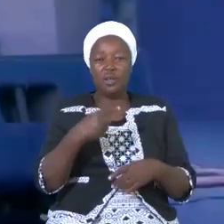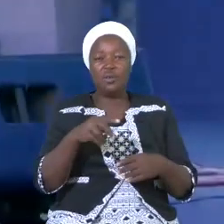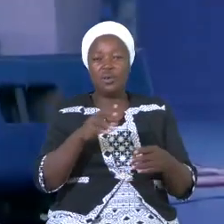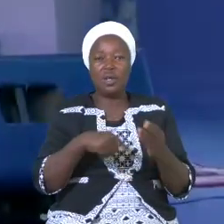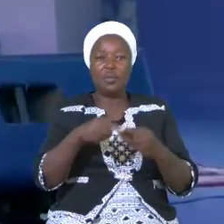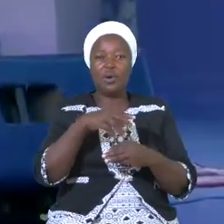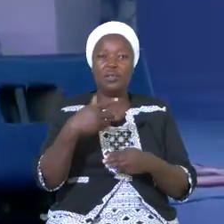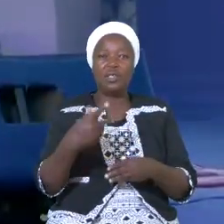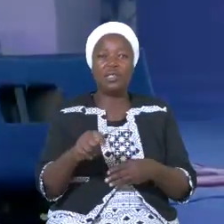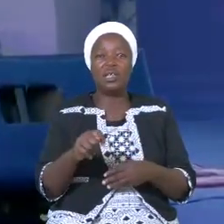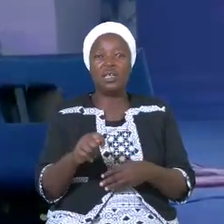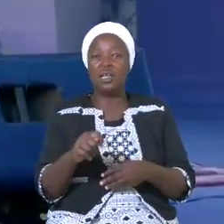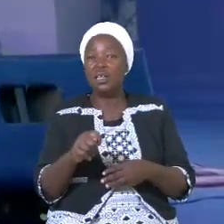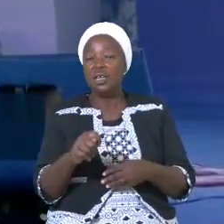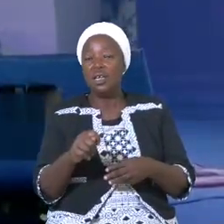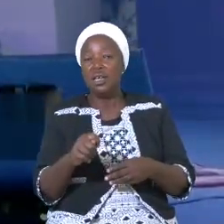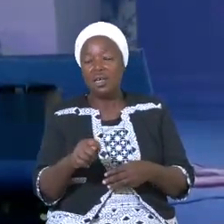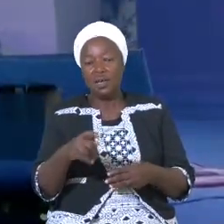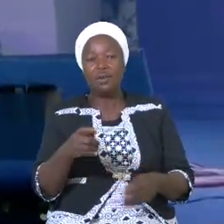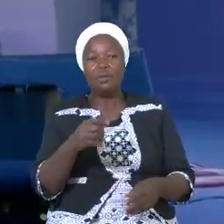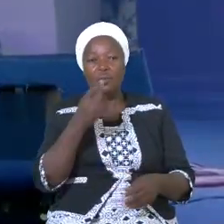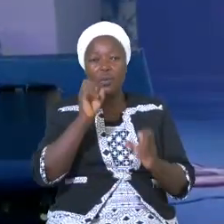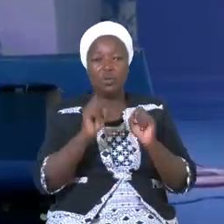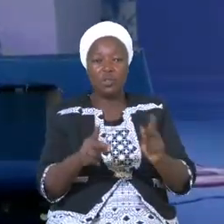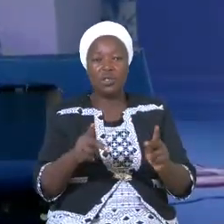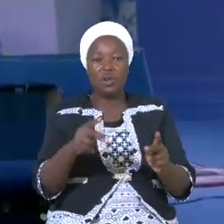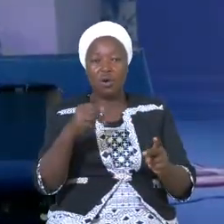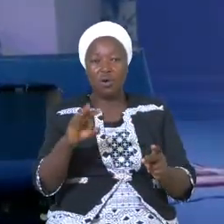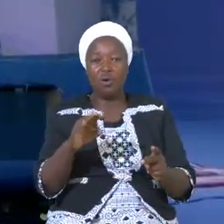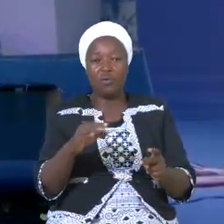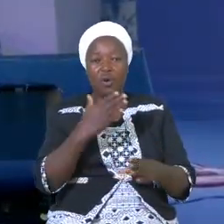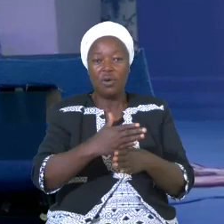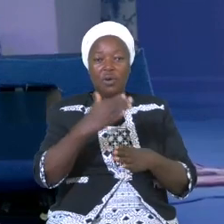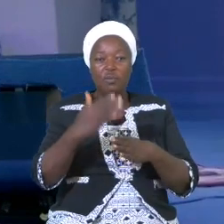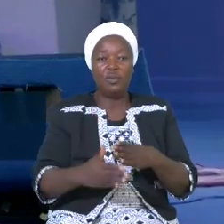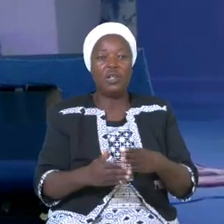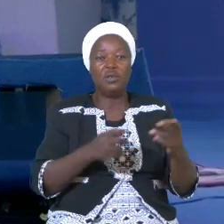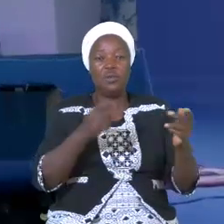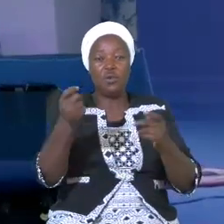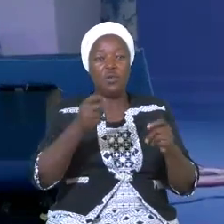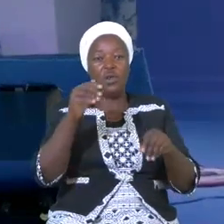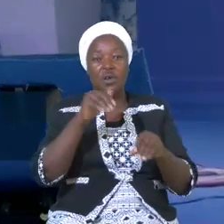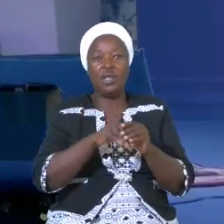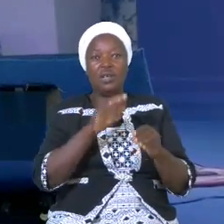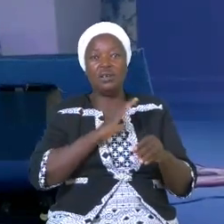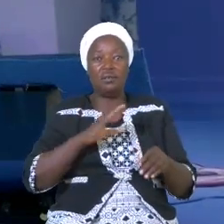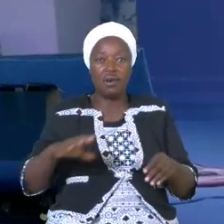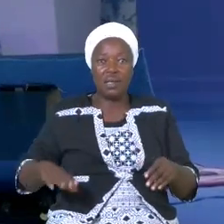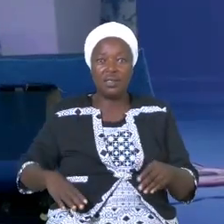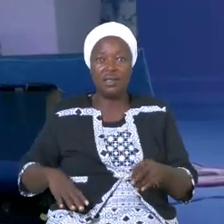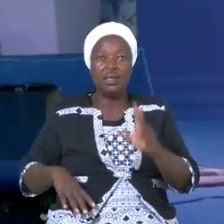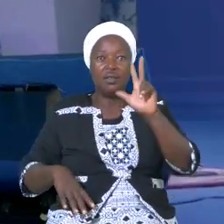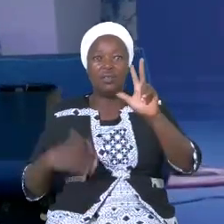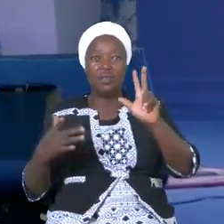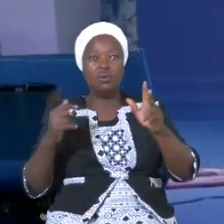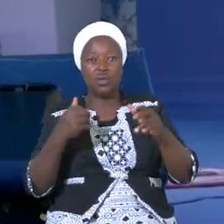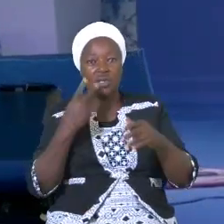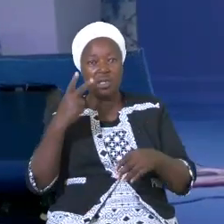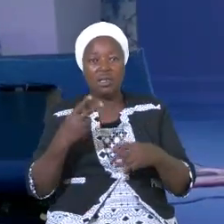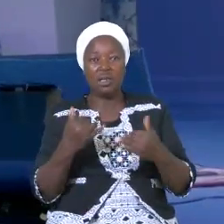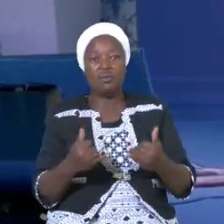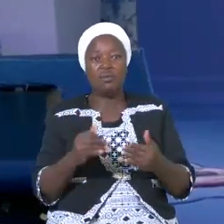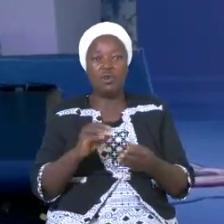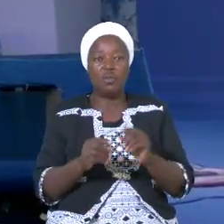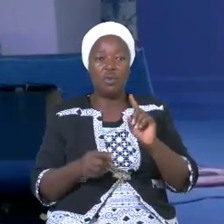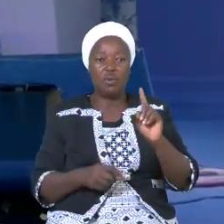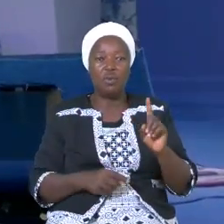the privilege of complete dominion in christ three things we're looking at number one